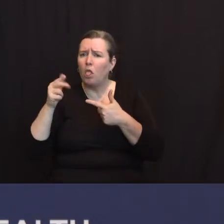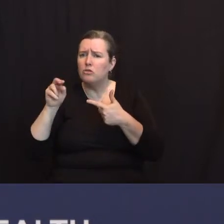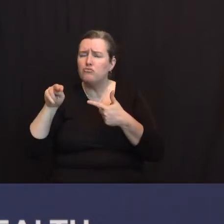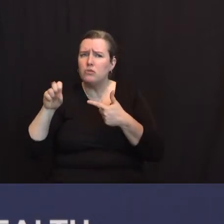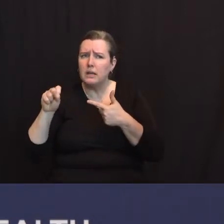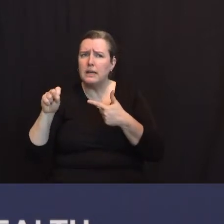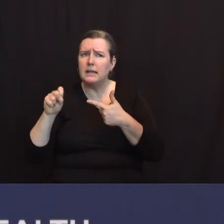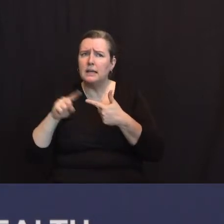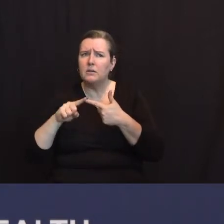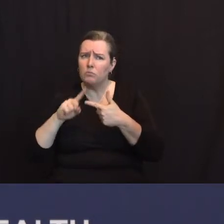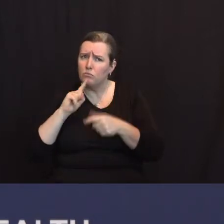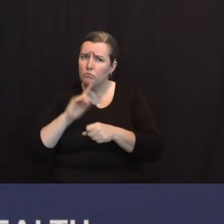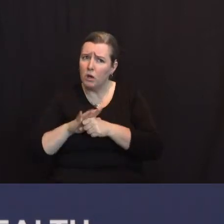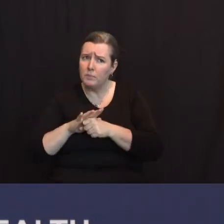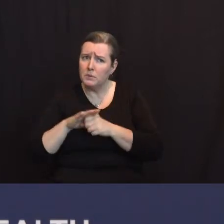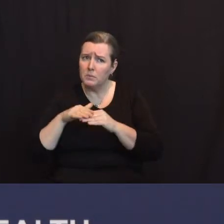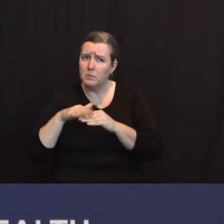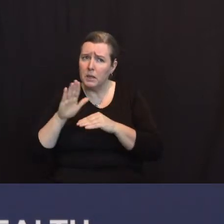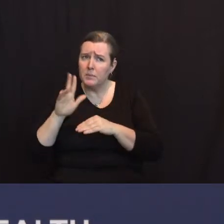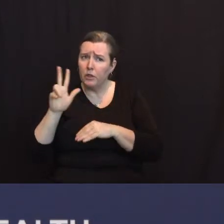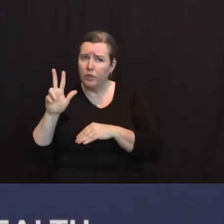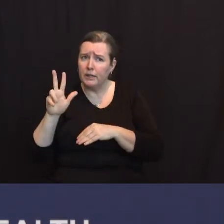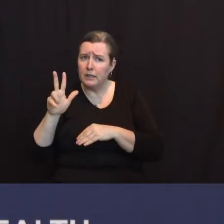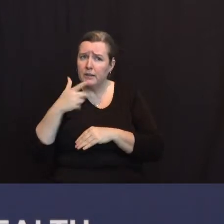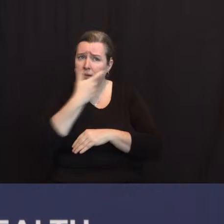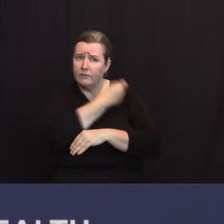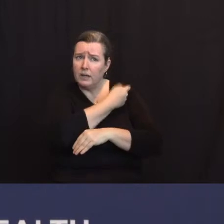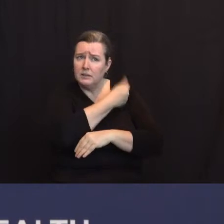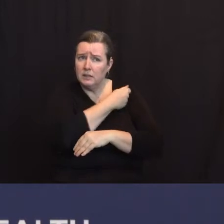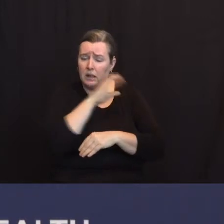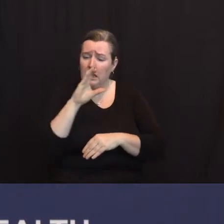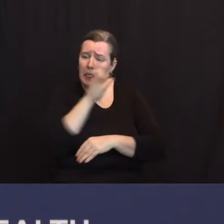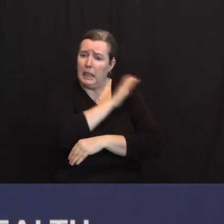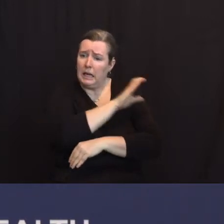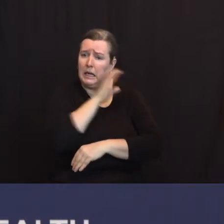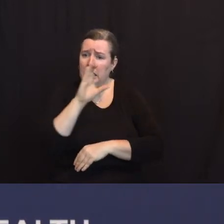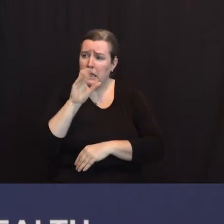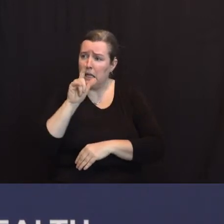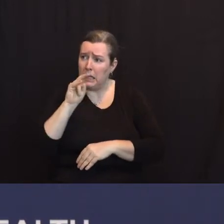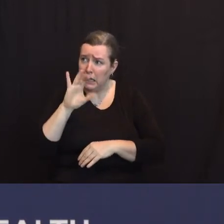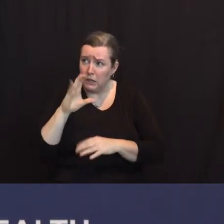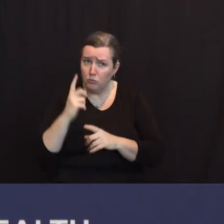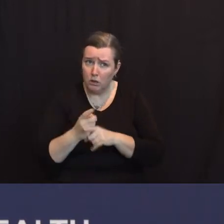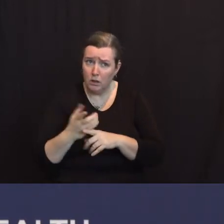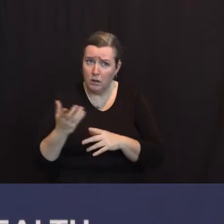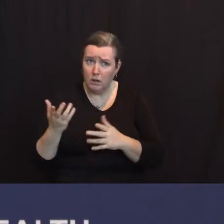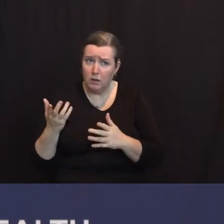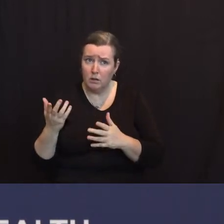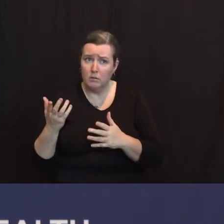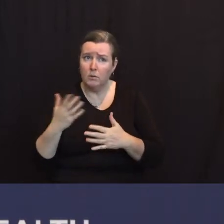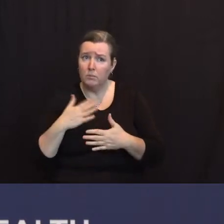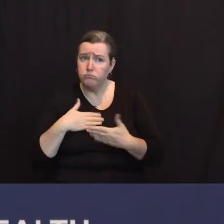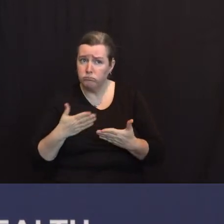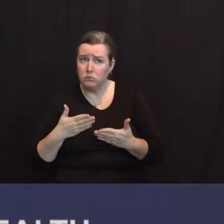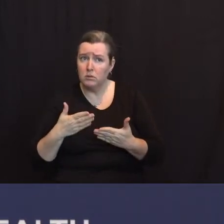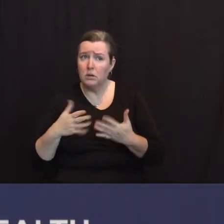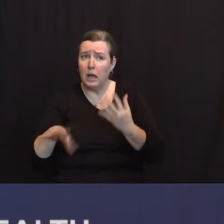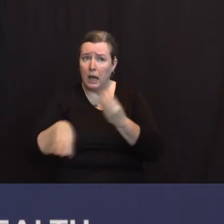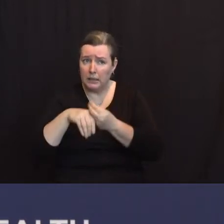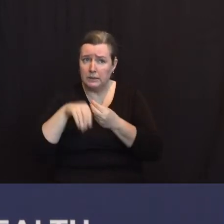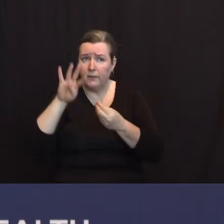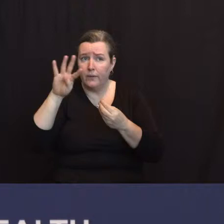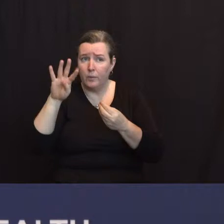have willingly embraced 4th clinics for reasons that were valid. And I'll give you 2. One, bad